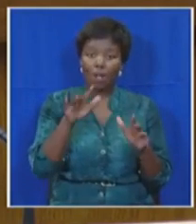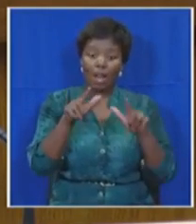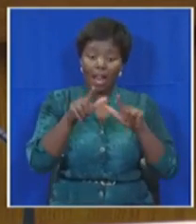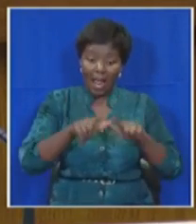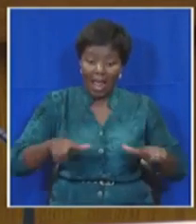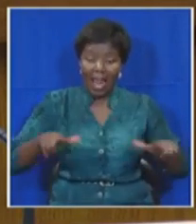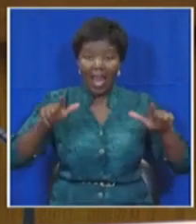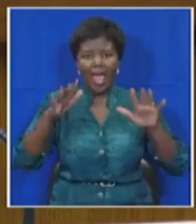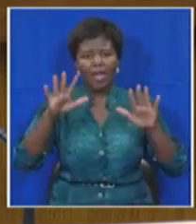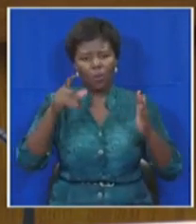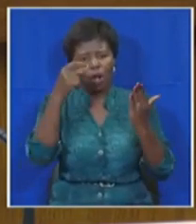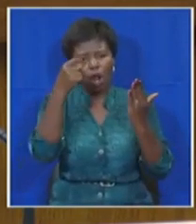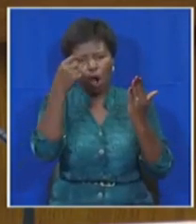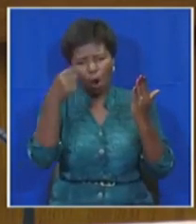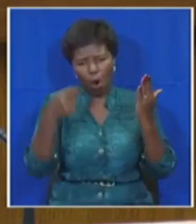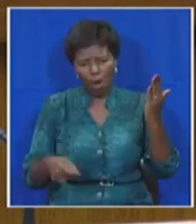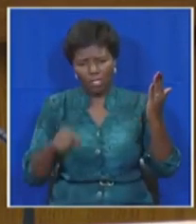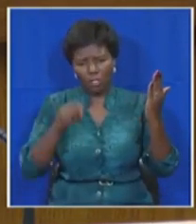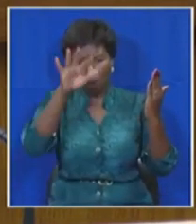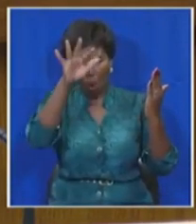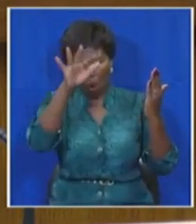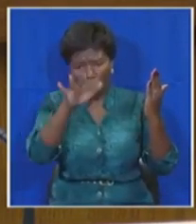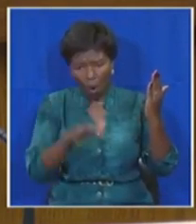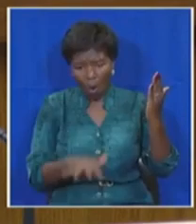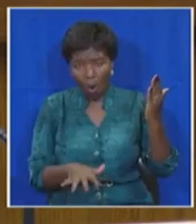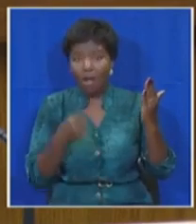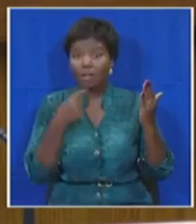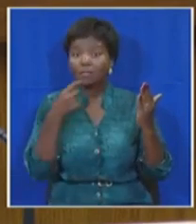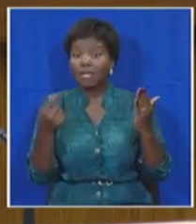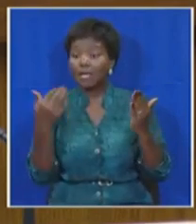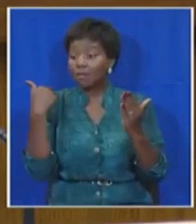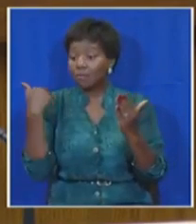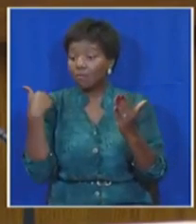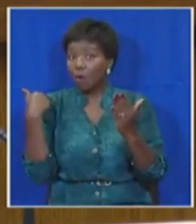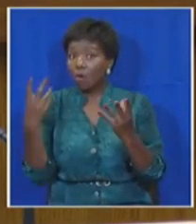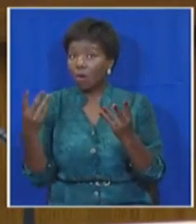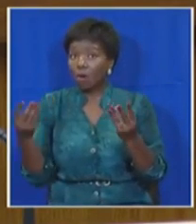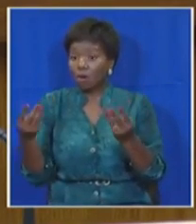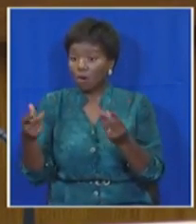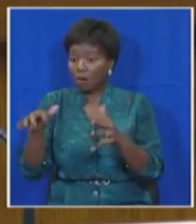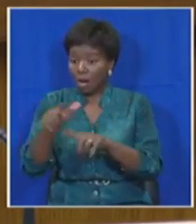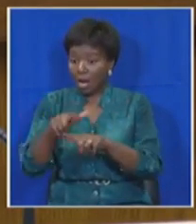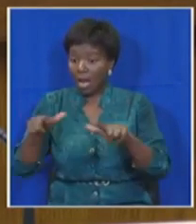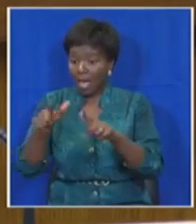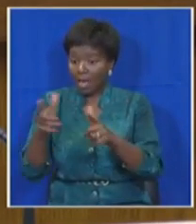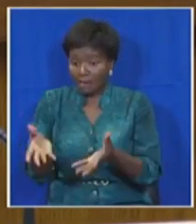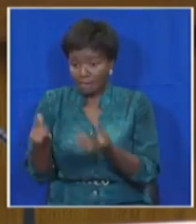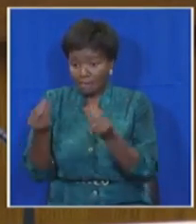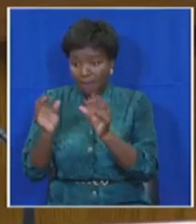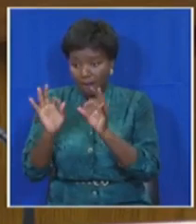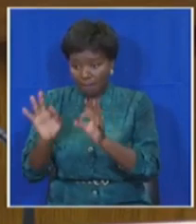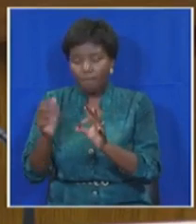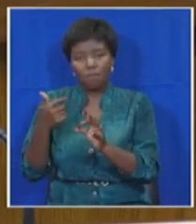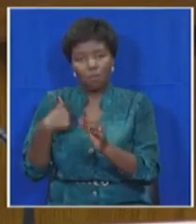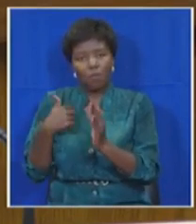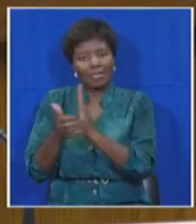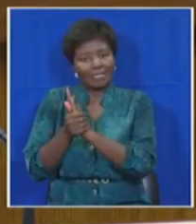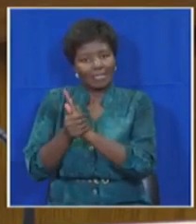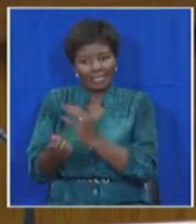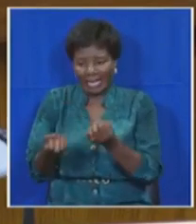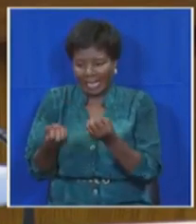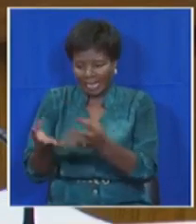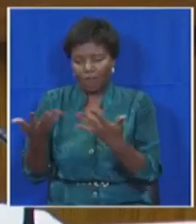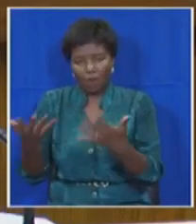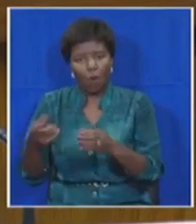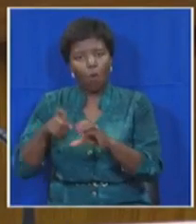Minister, and those who receive agricultural land will be supported with the necessary skills or